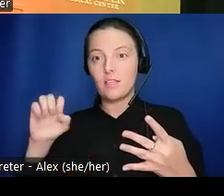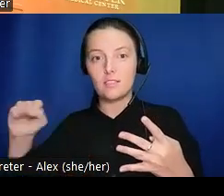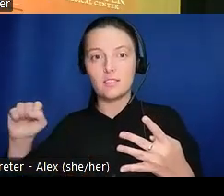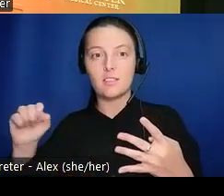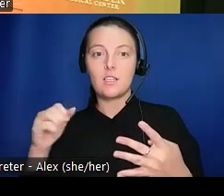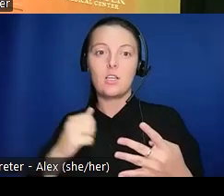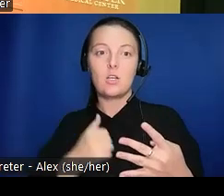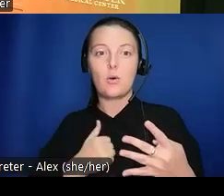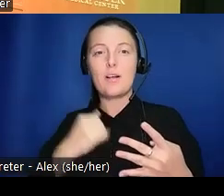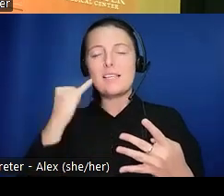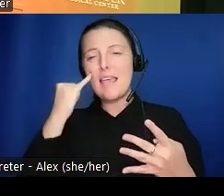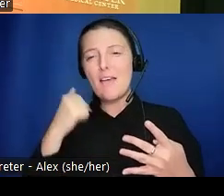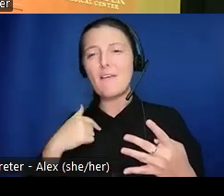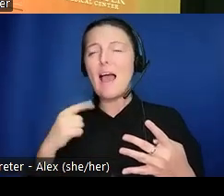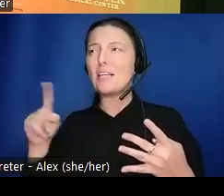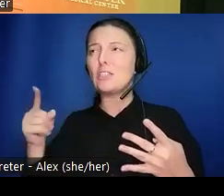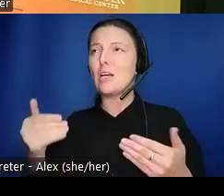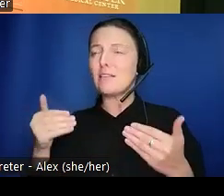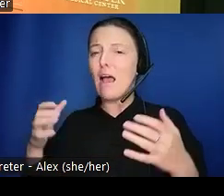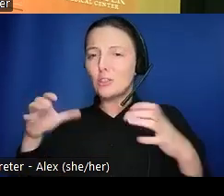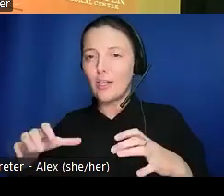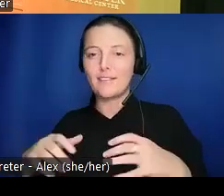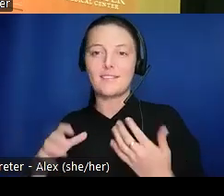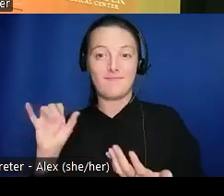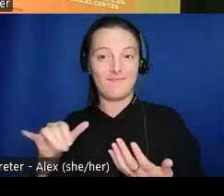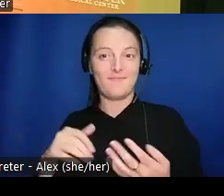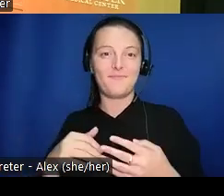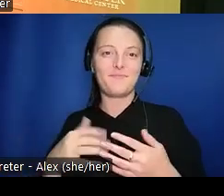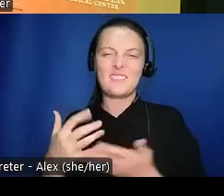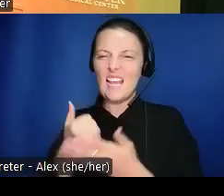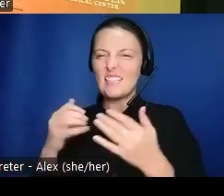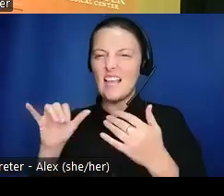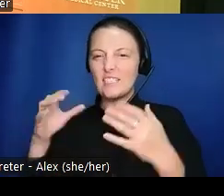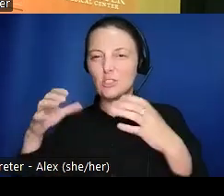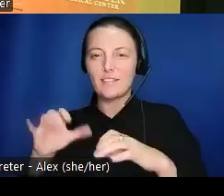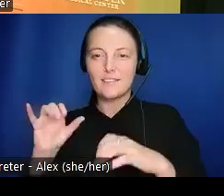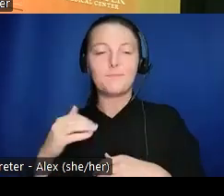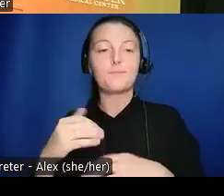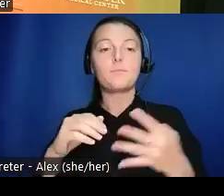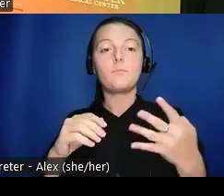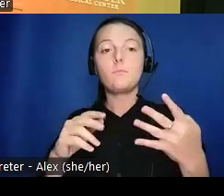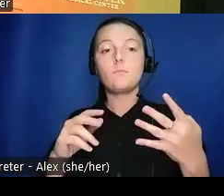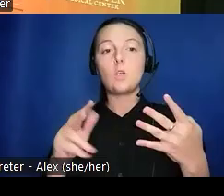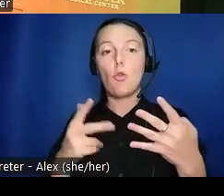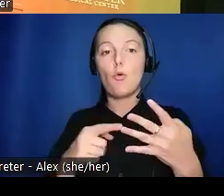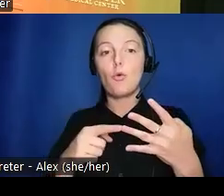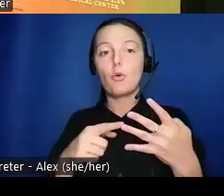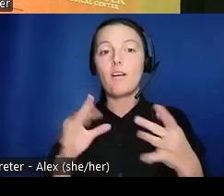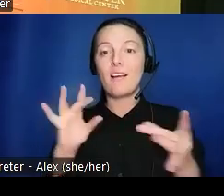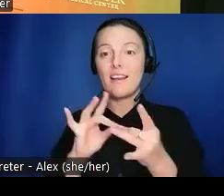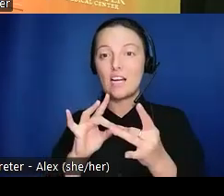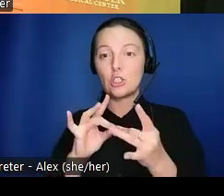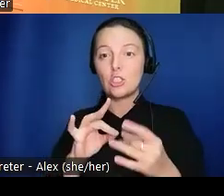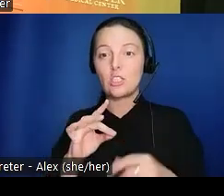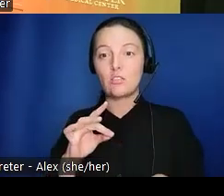Connection regret. If I'd reached out. I don't have problem with those 3 regrets. You make